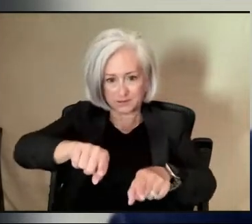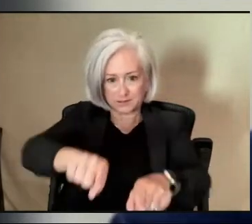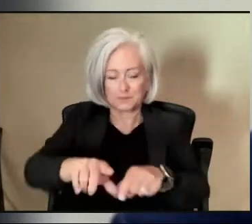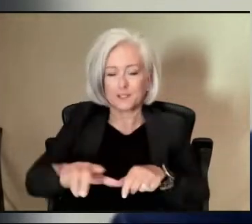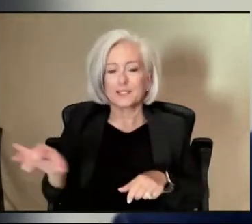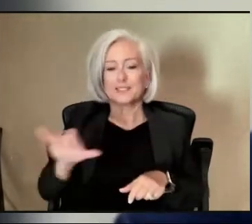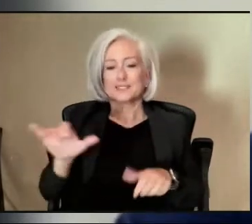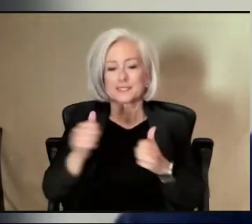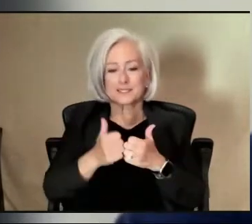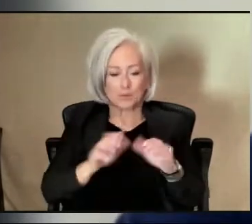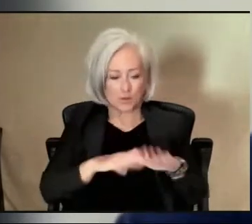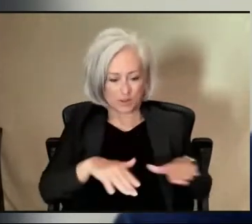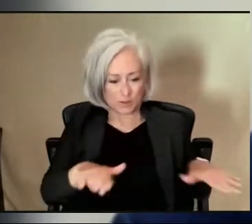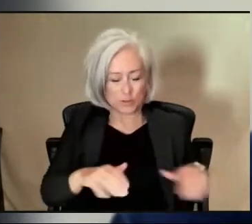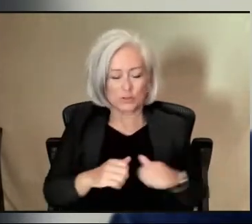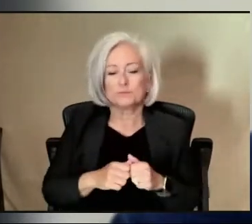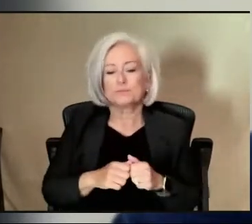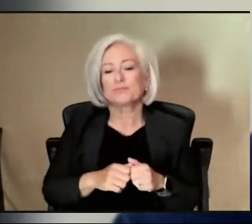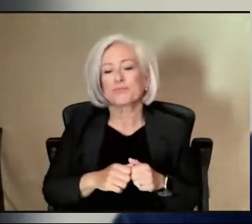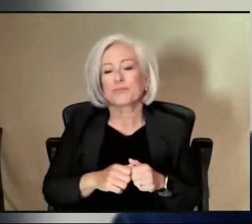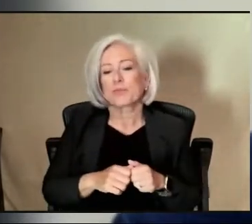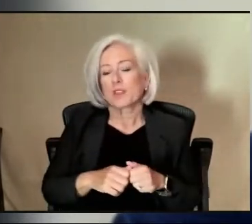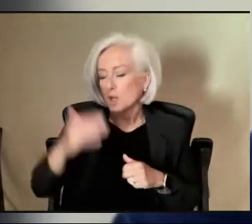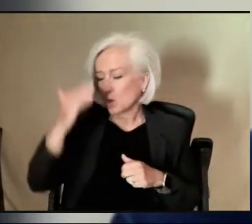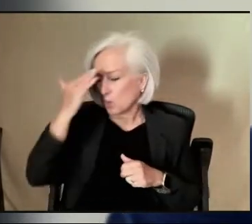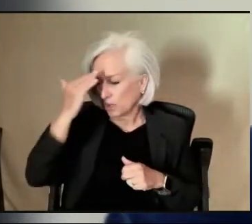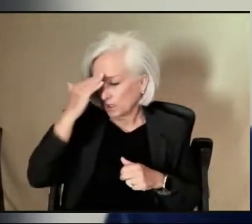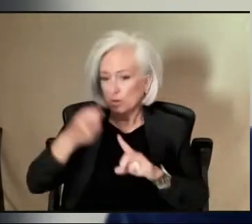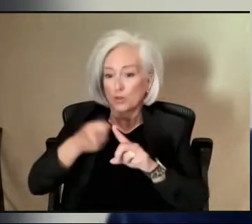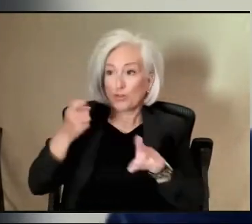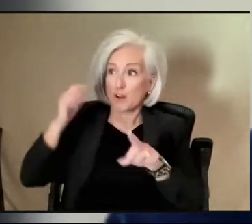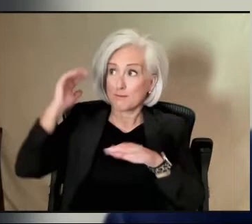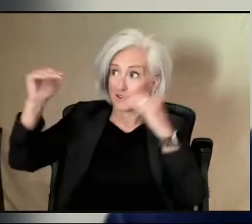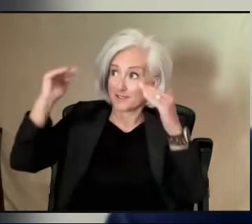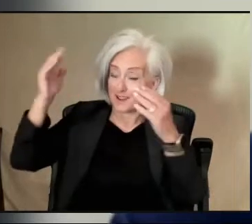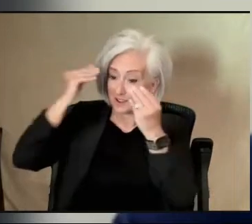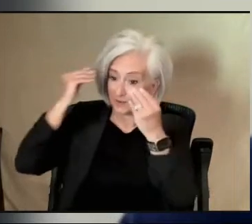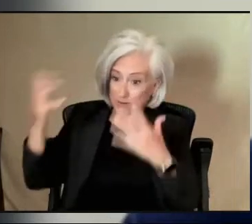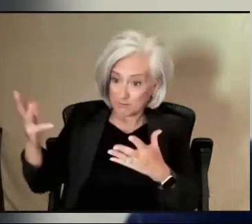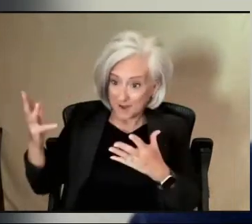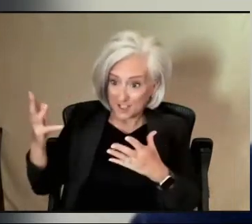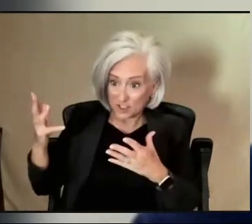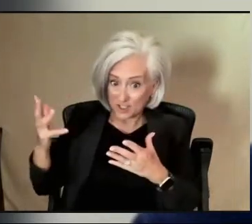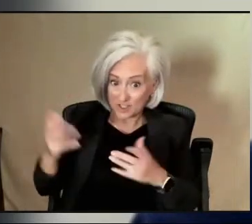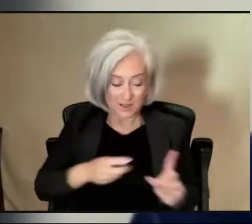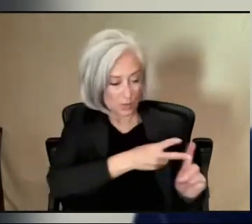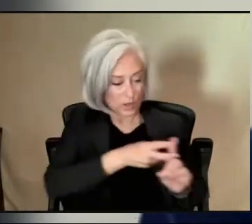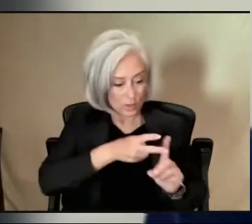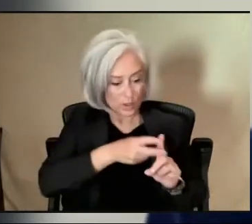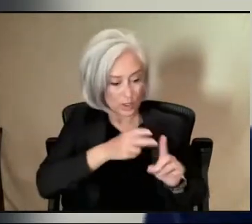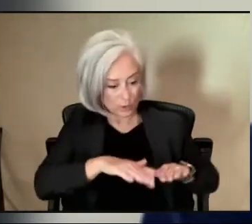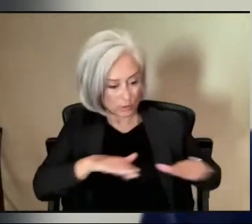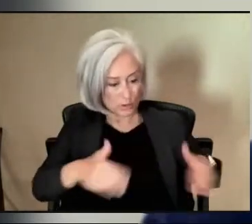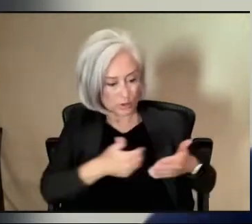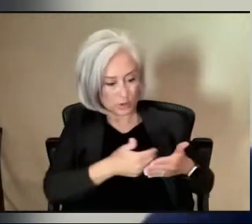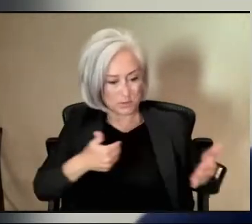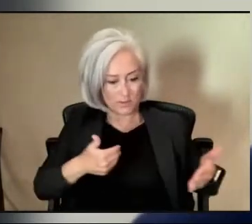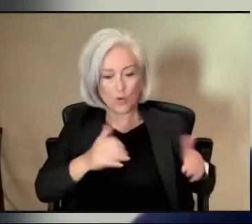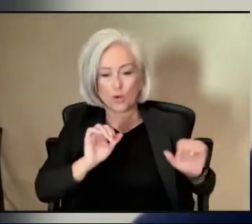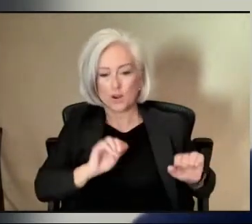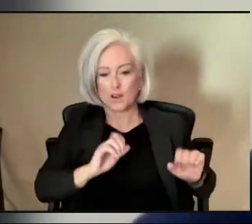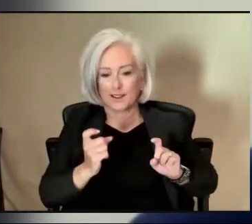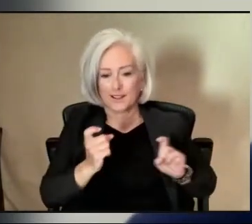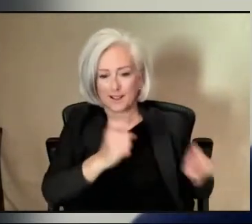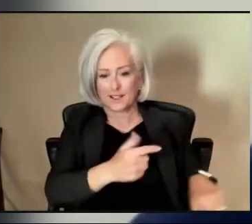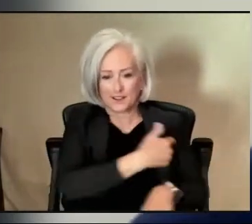of time from the adult data, and we started recruiting children and their families way before we could start actually giving vaccine in